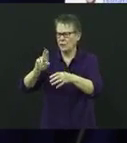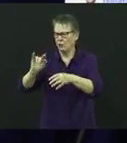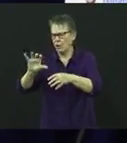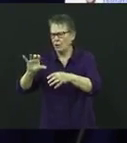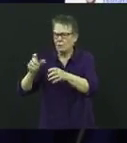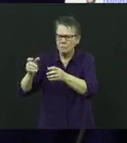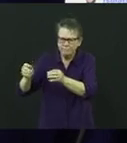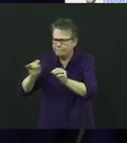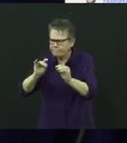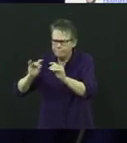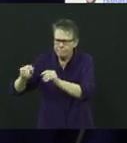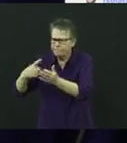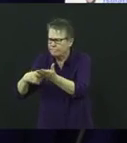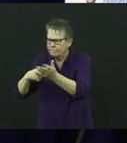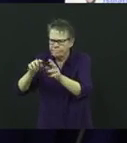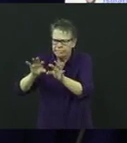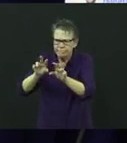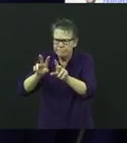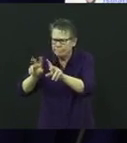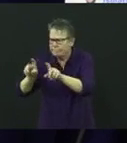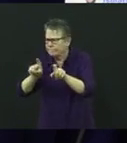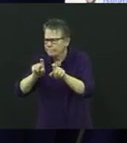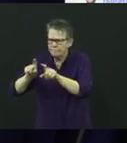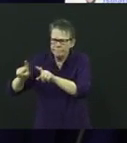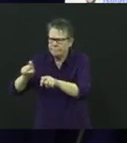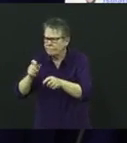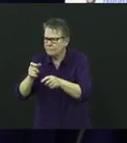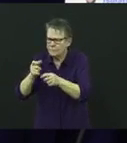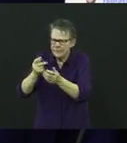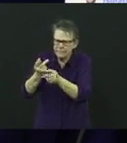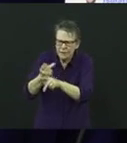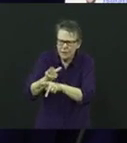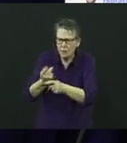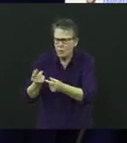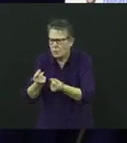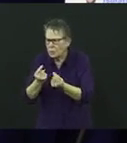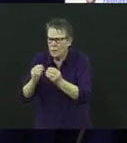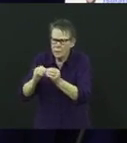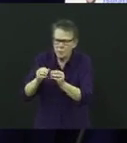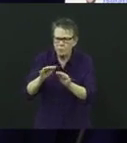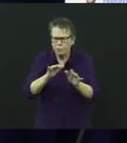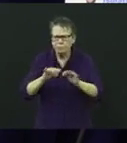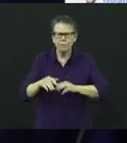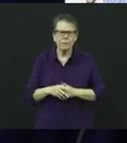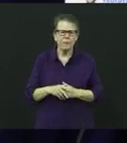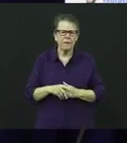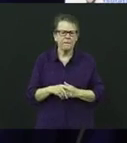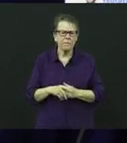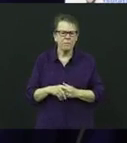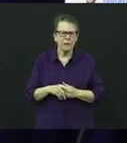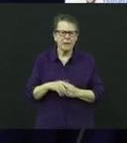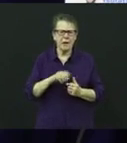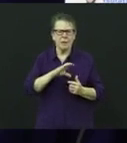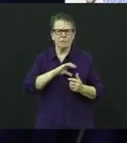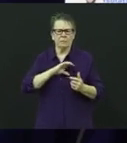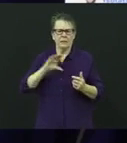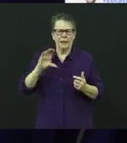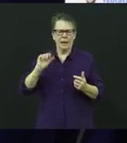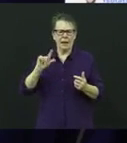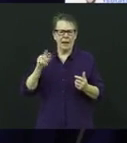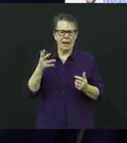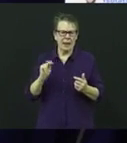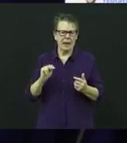that type is made, and we trust that will shortly lead to that declaration that you spoke of, Governor. With regard to hotels, and